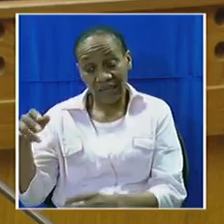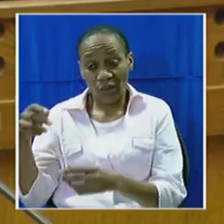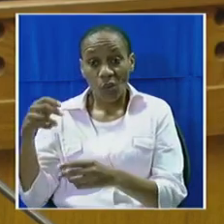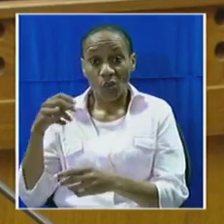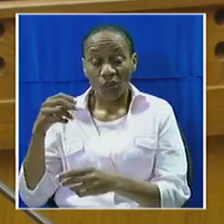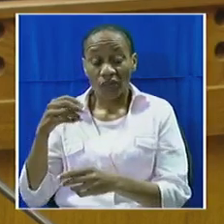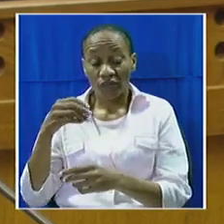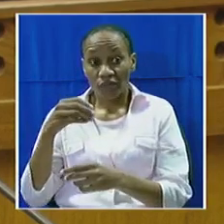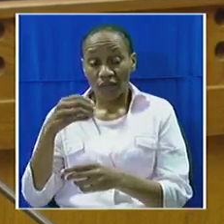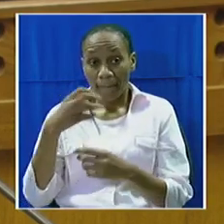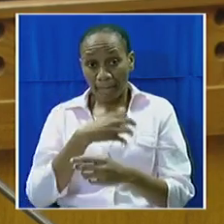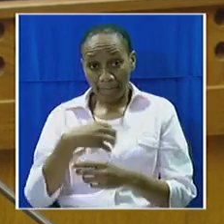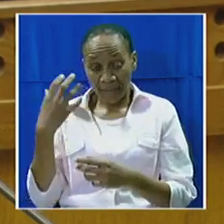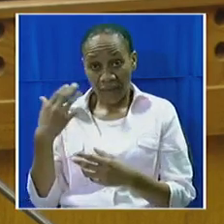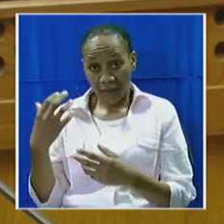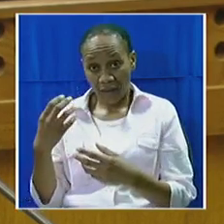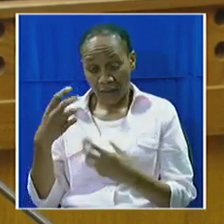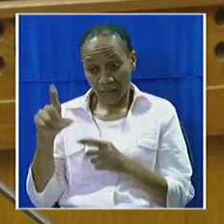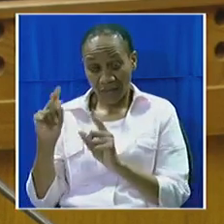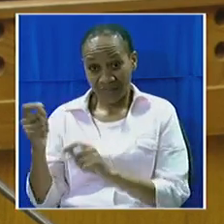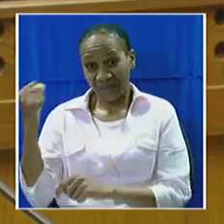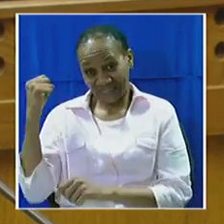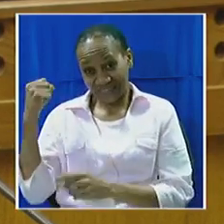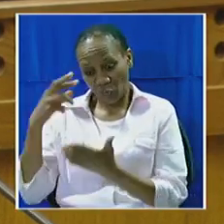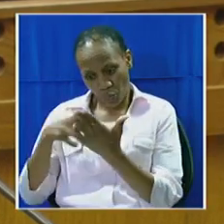Honorable Chair, for the financial year of